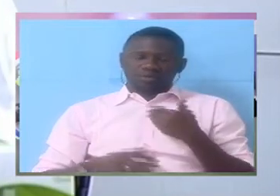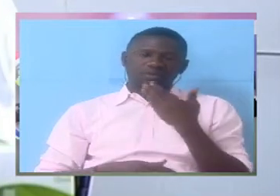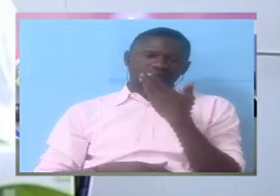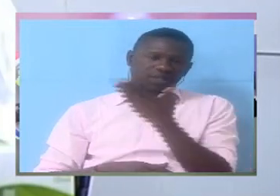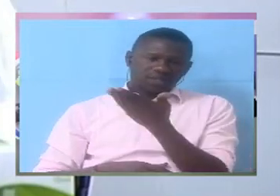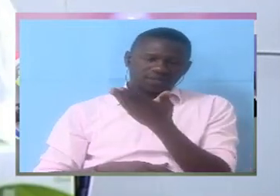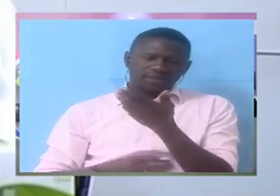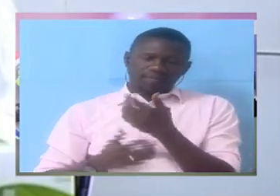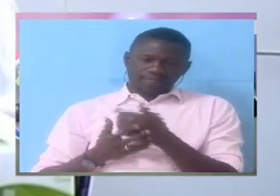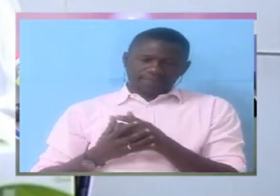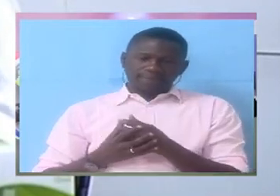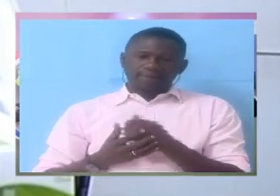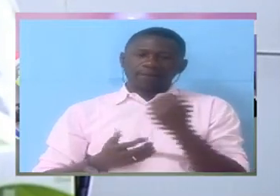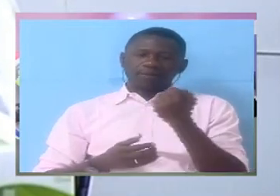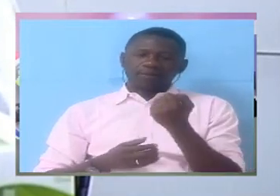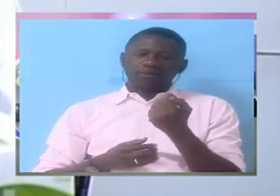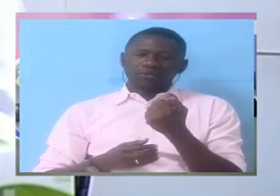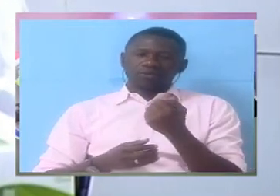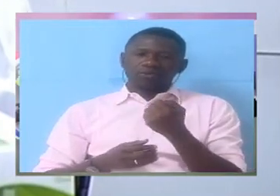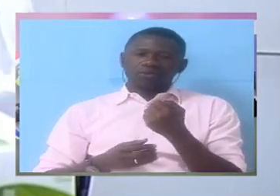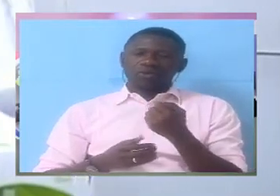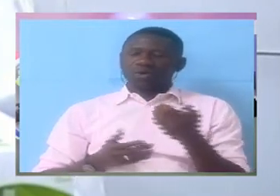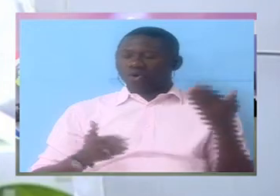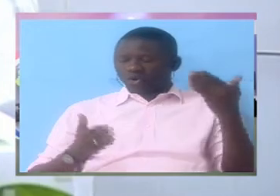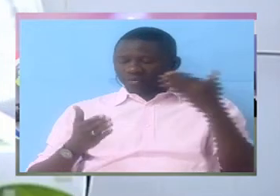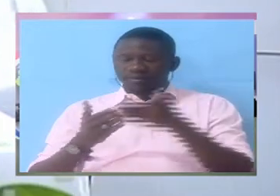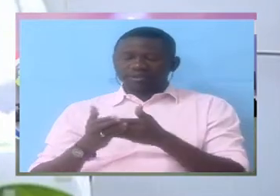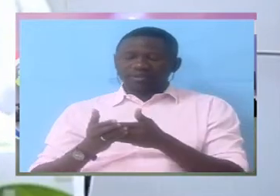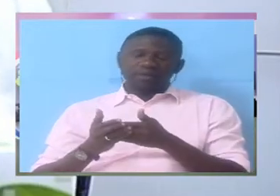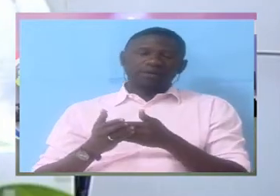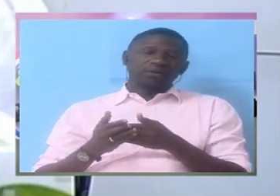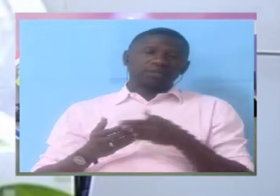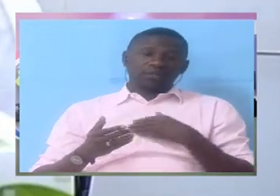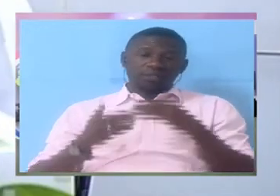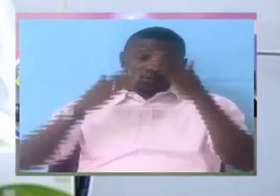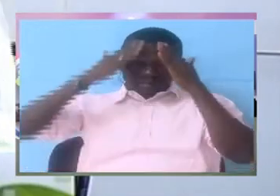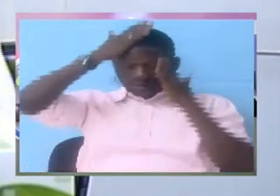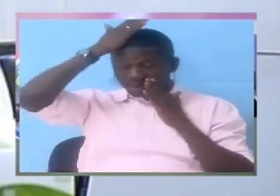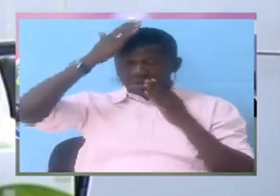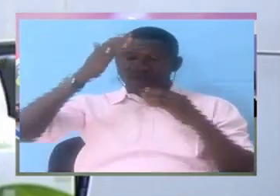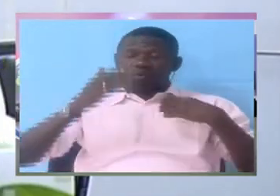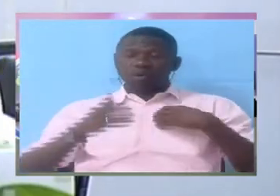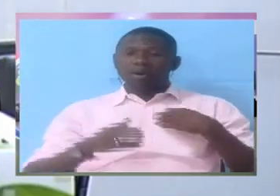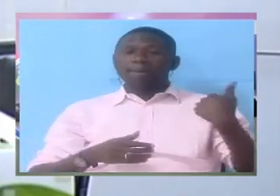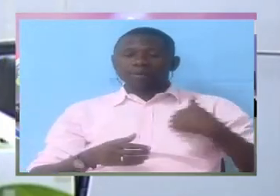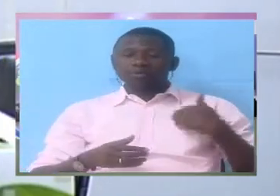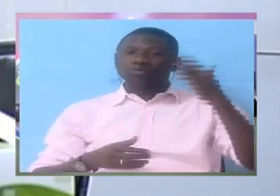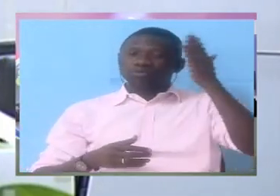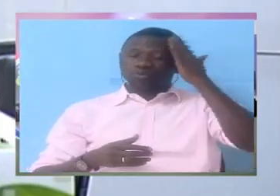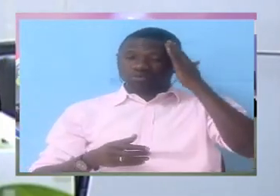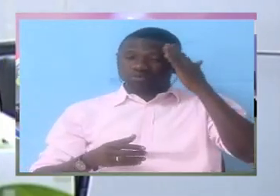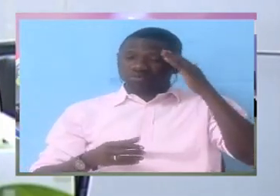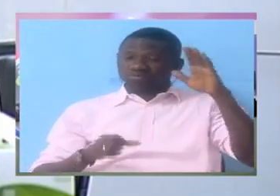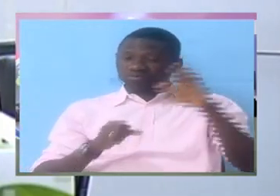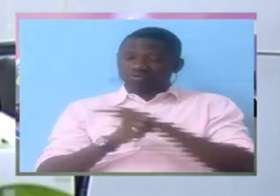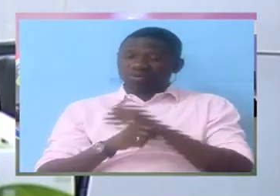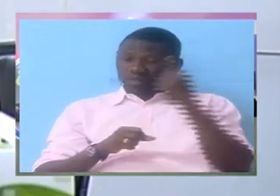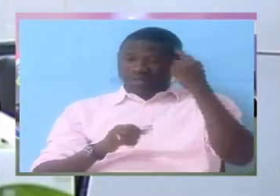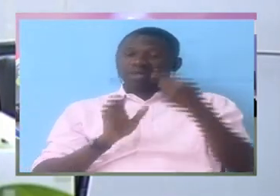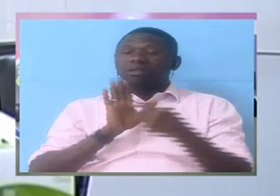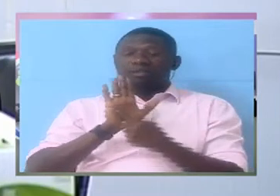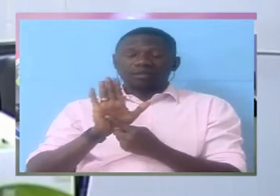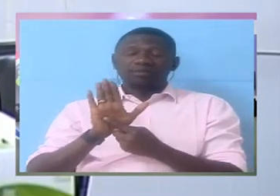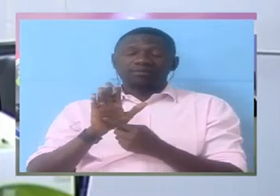because still the juntas want to be recognized. I was